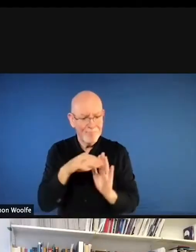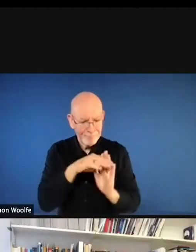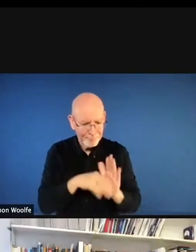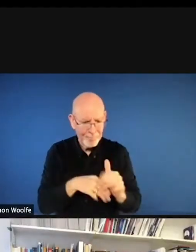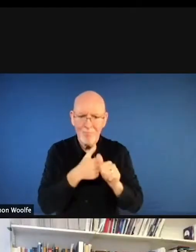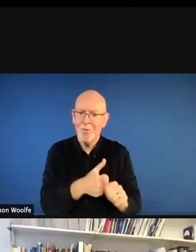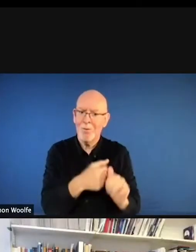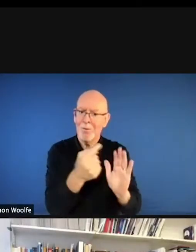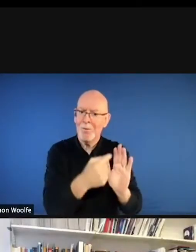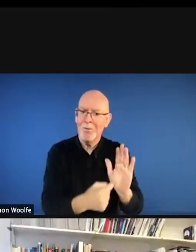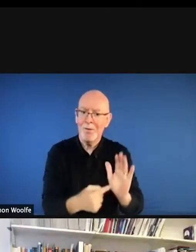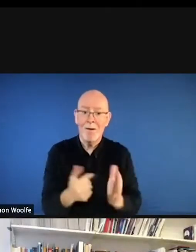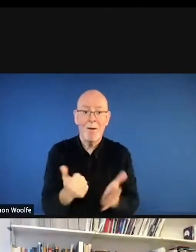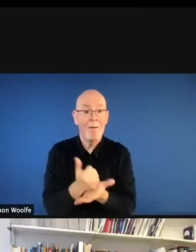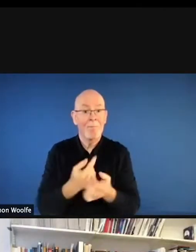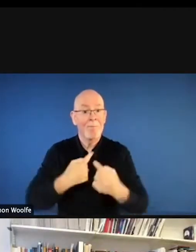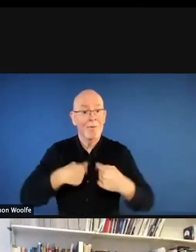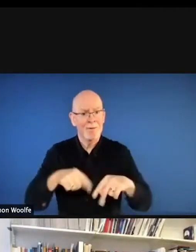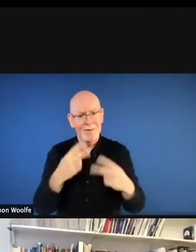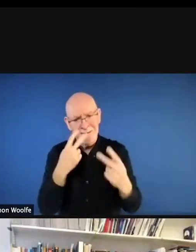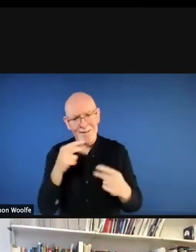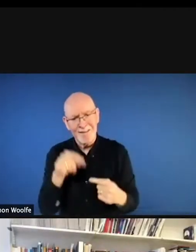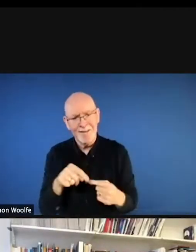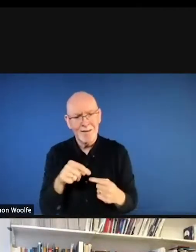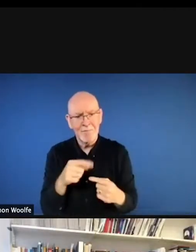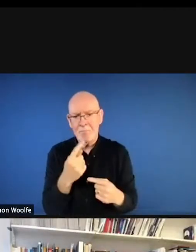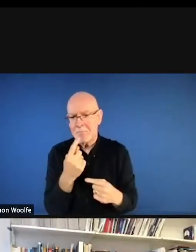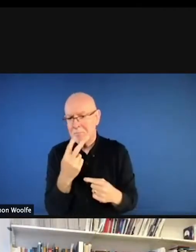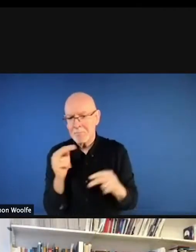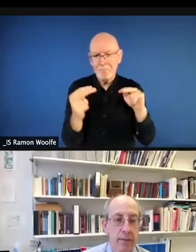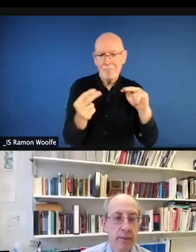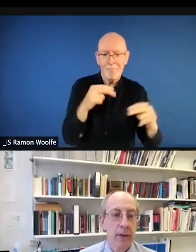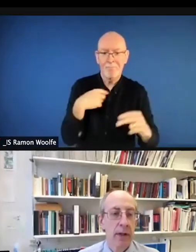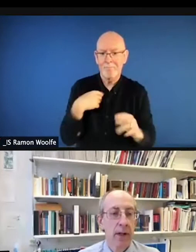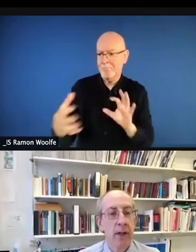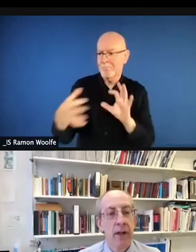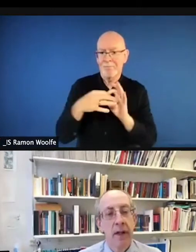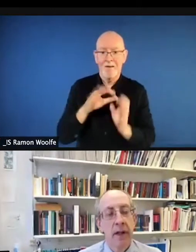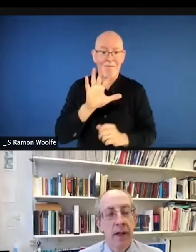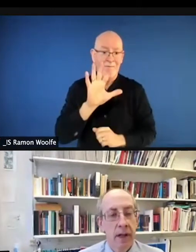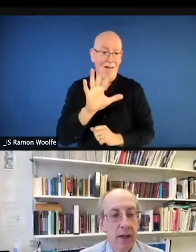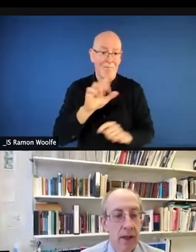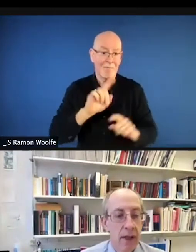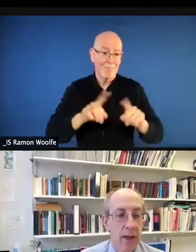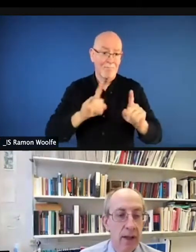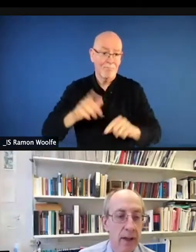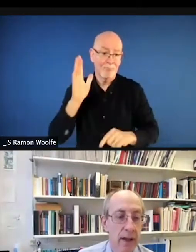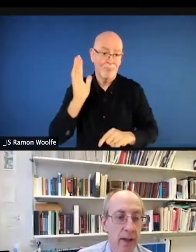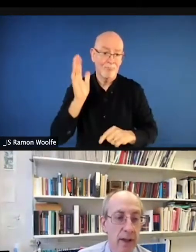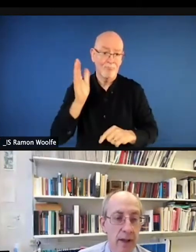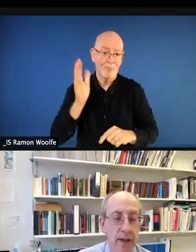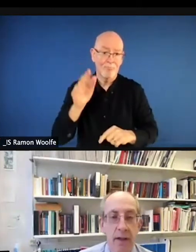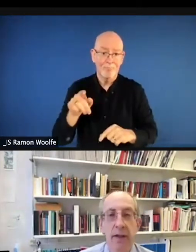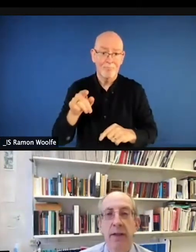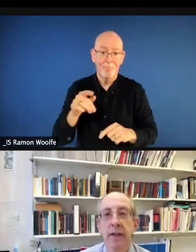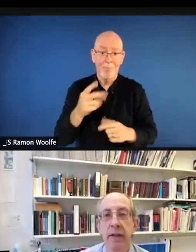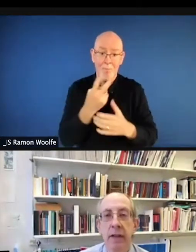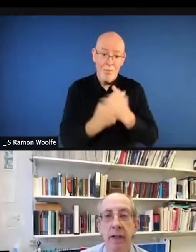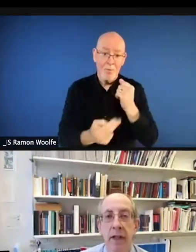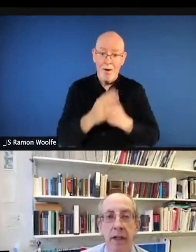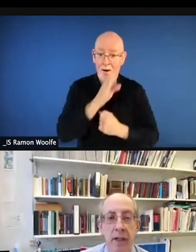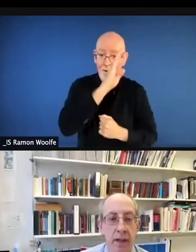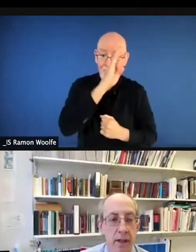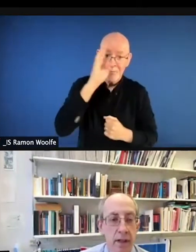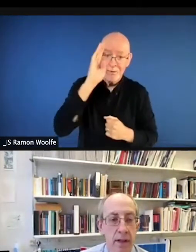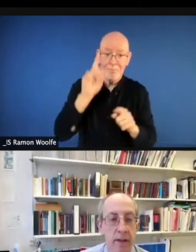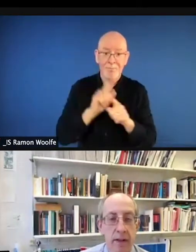first, I'd like to give a warm welcome to Idil Atak, Associate Professor in the Department of Criminology at